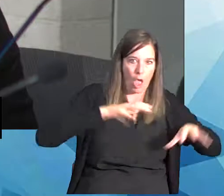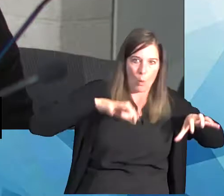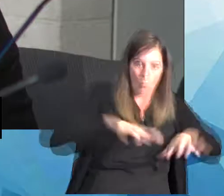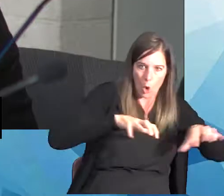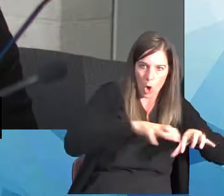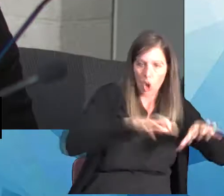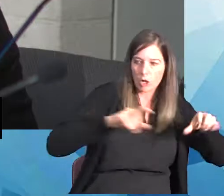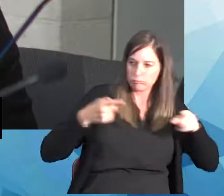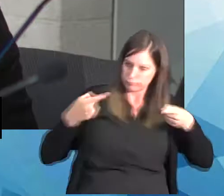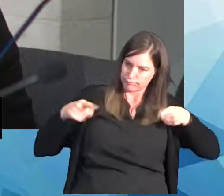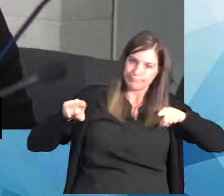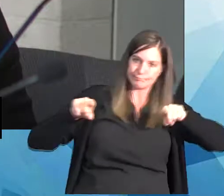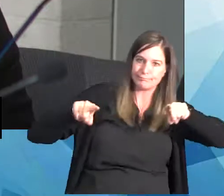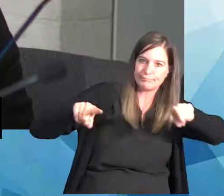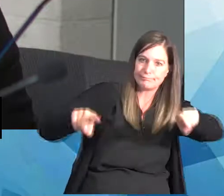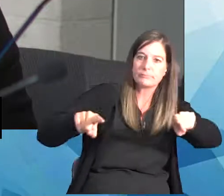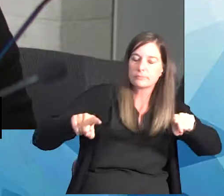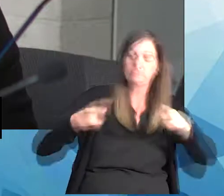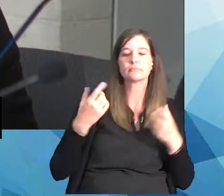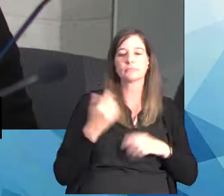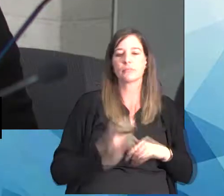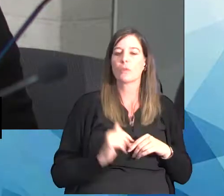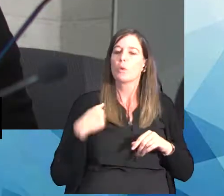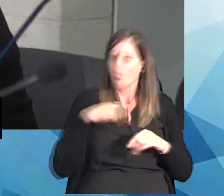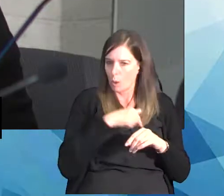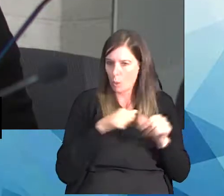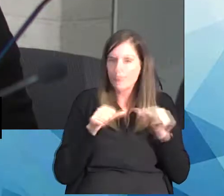But we're continuing the